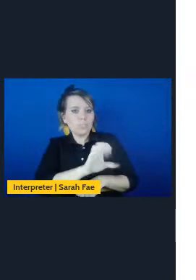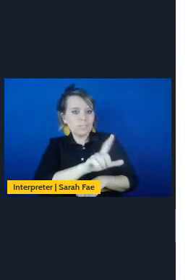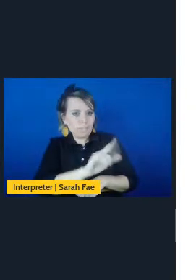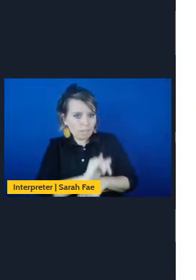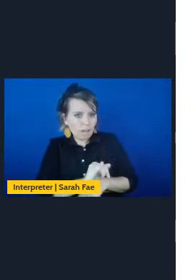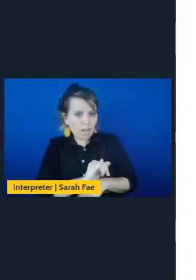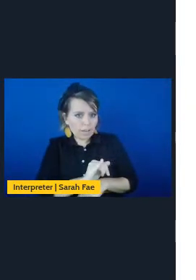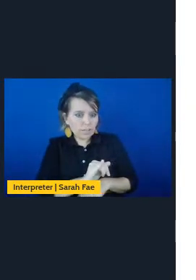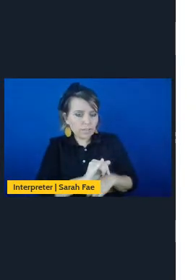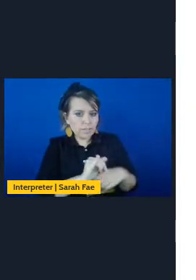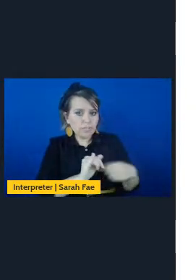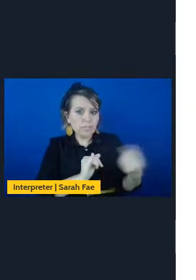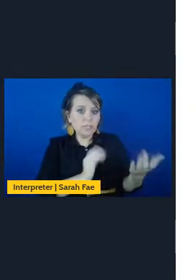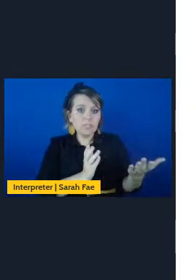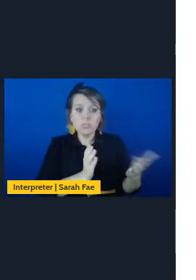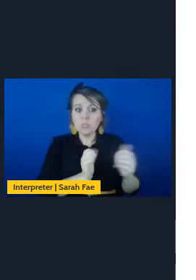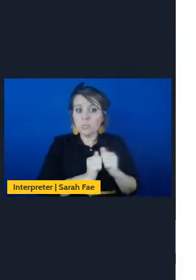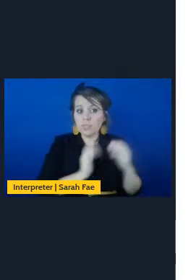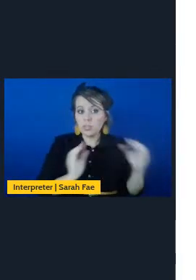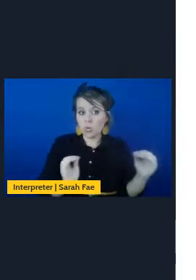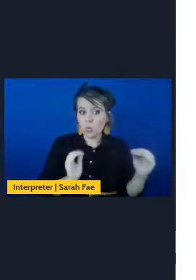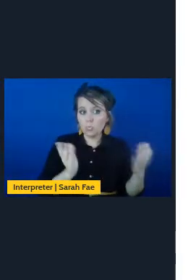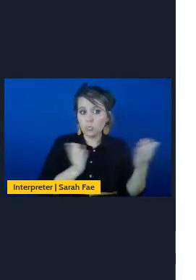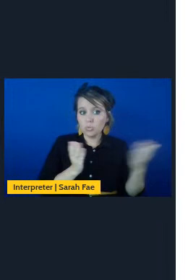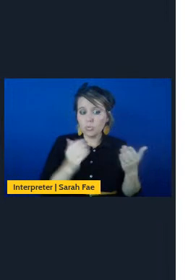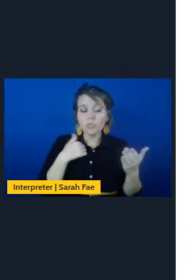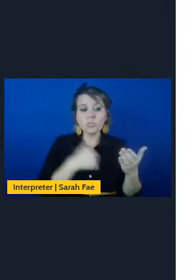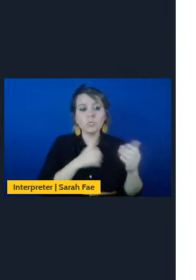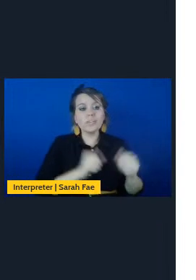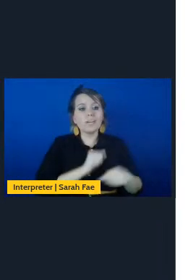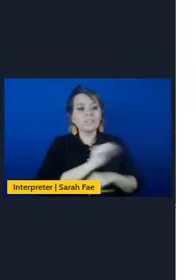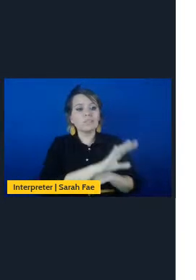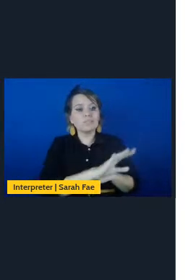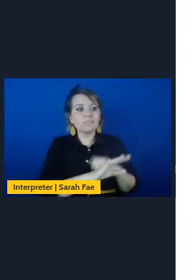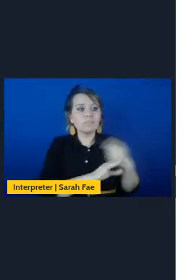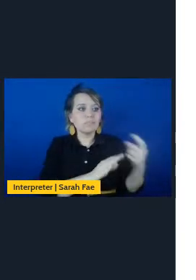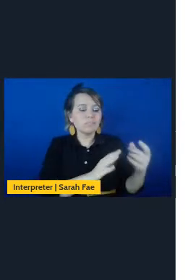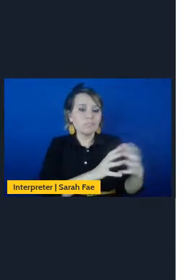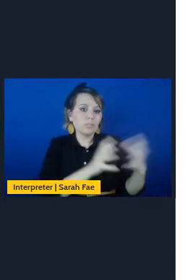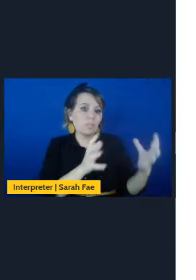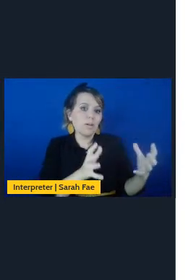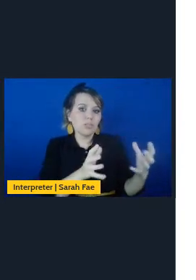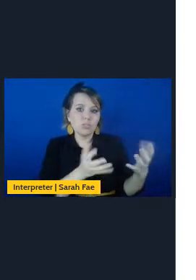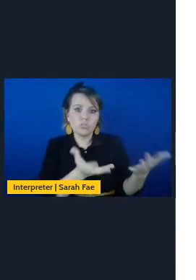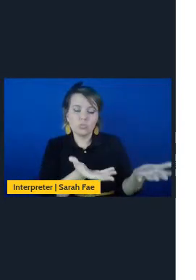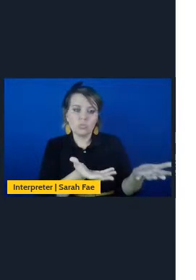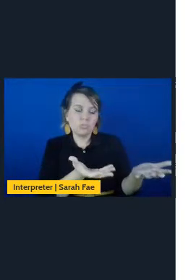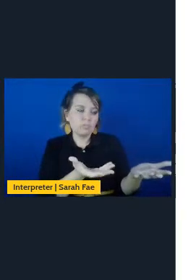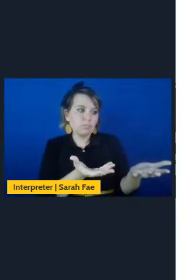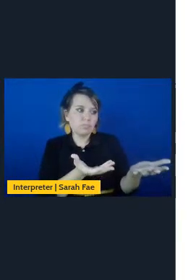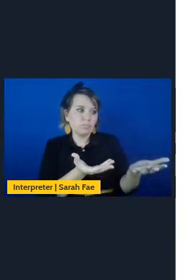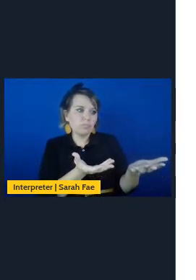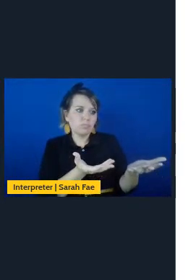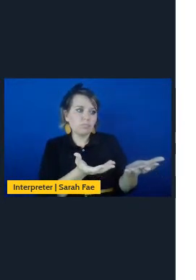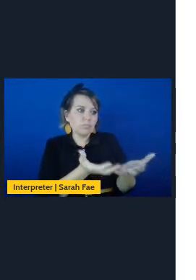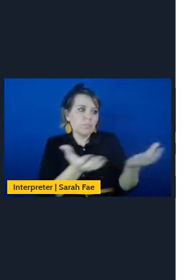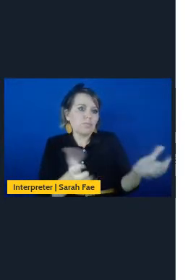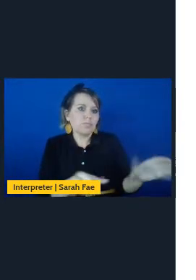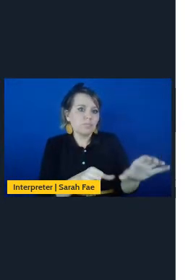With serverless, we can deploy basically as much environments as we